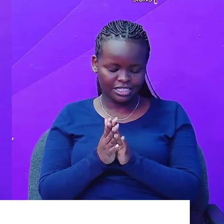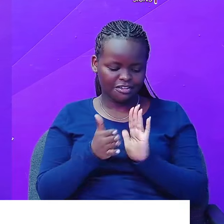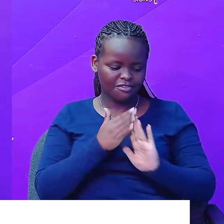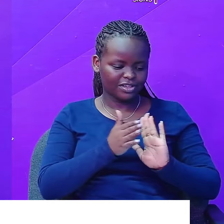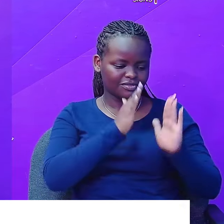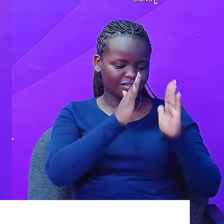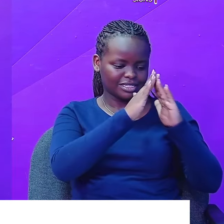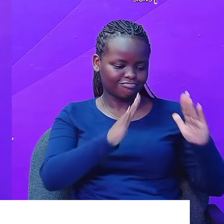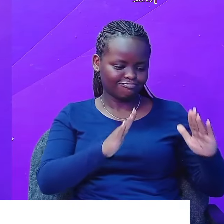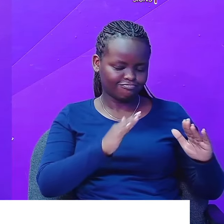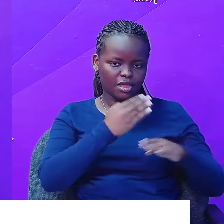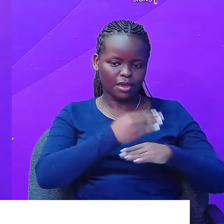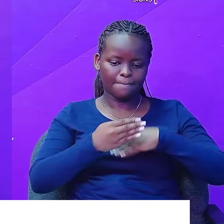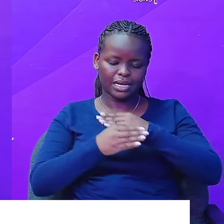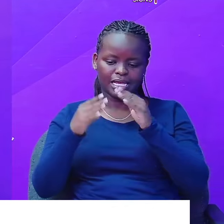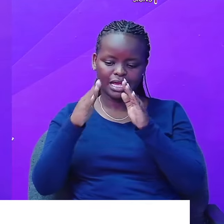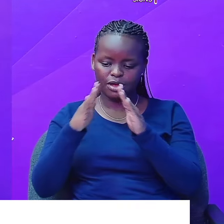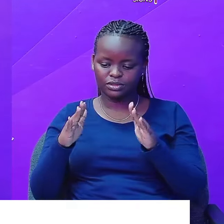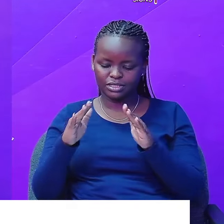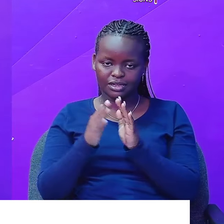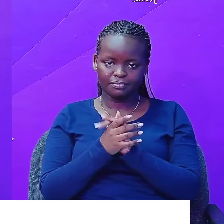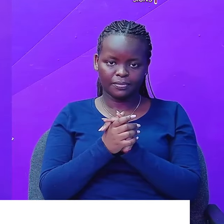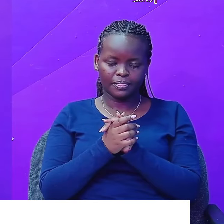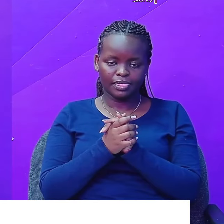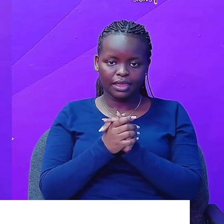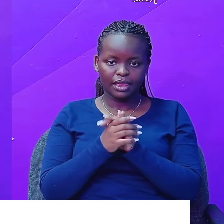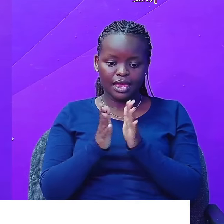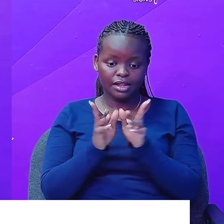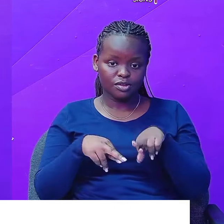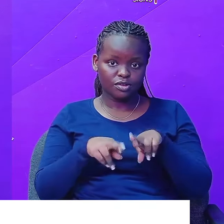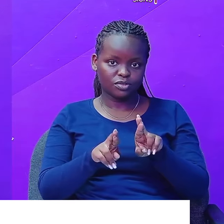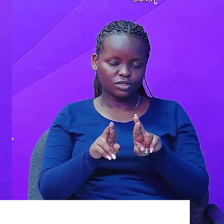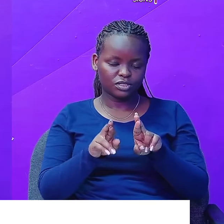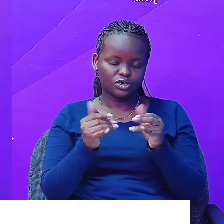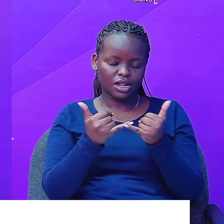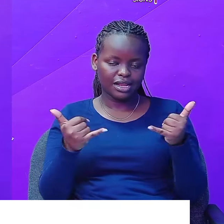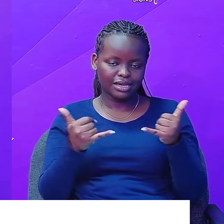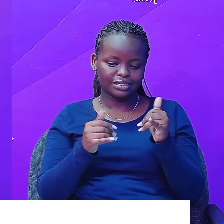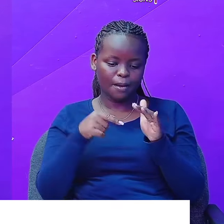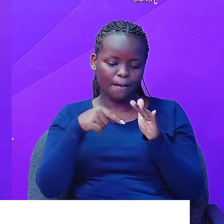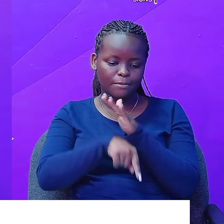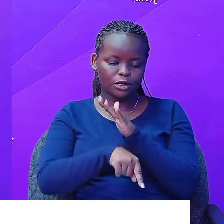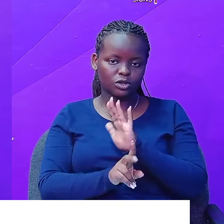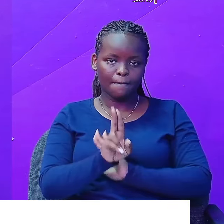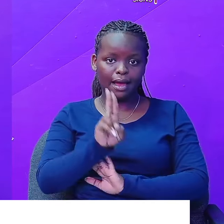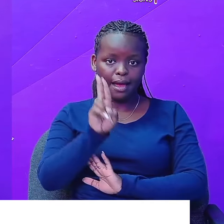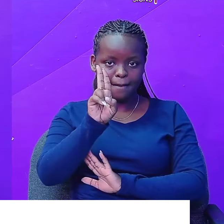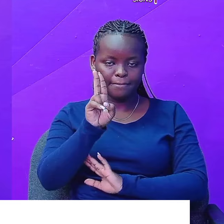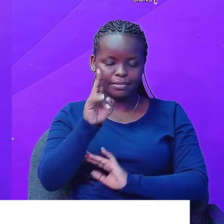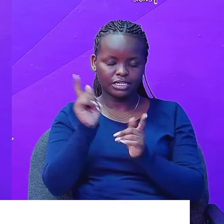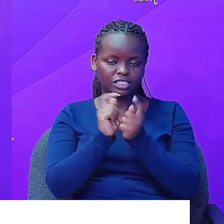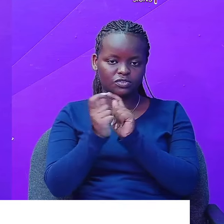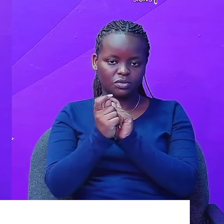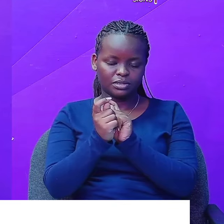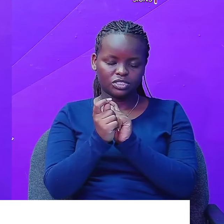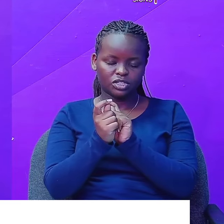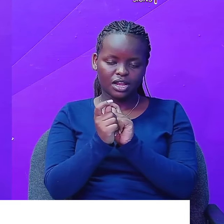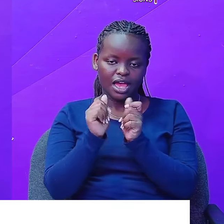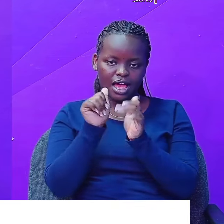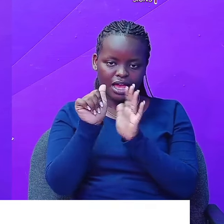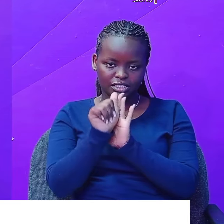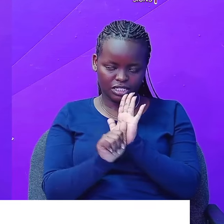housing, and other core projects aligned with his administration's bottom-up economic transformation agenda. The tour